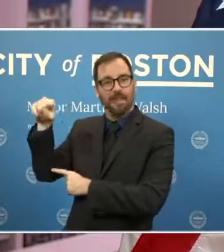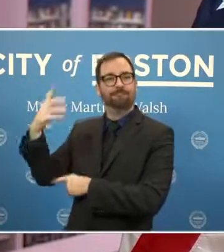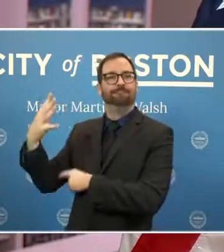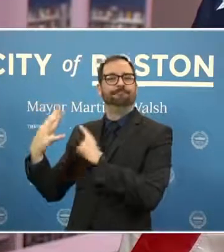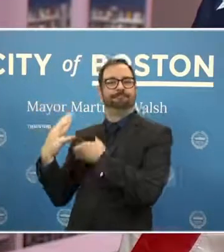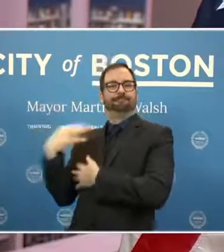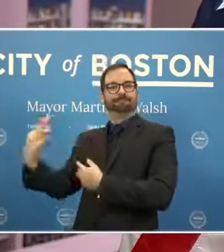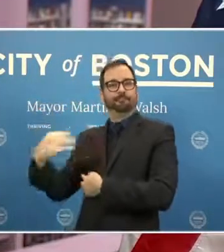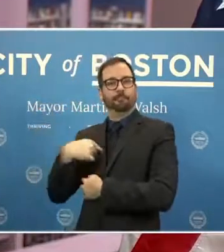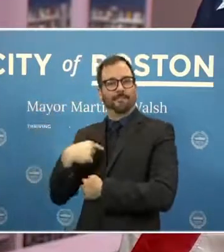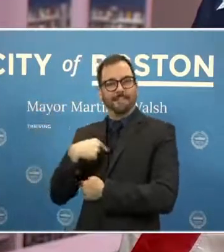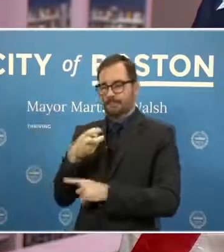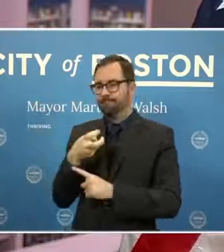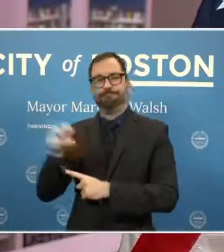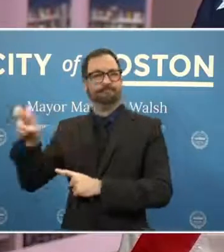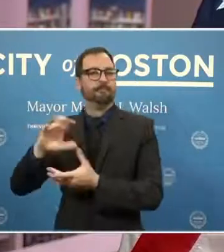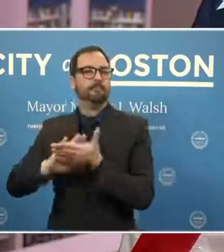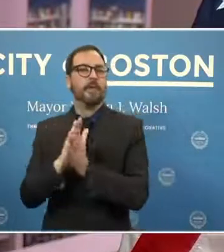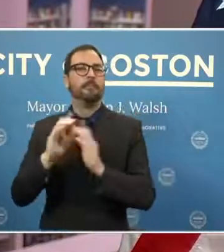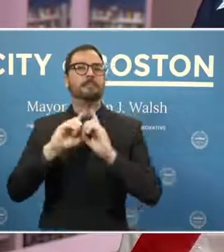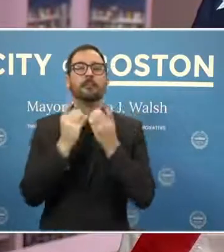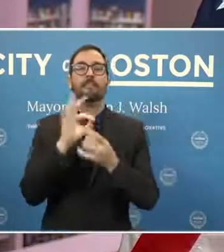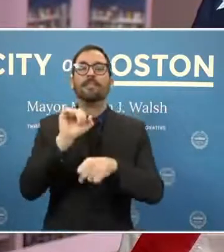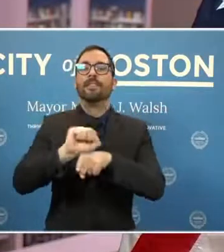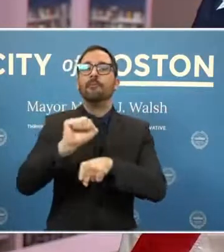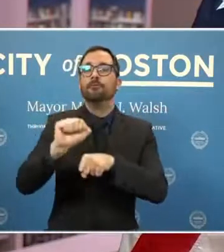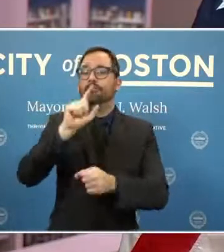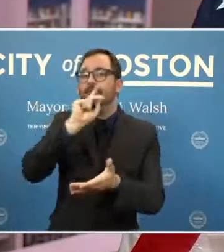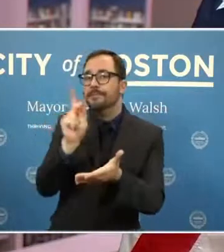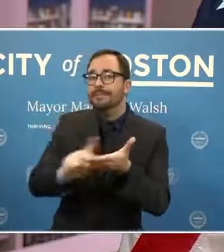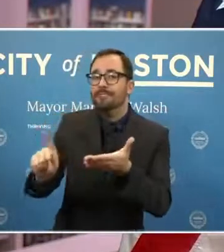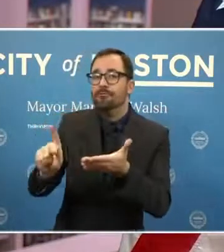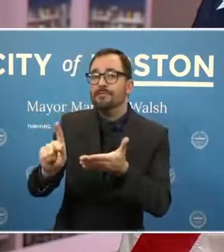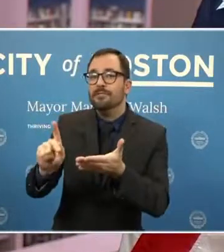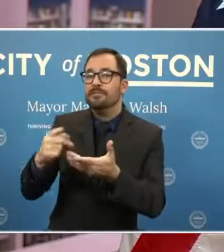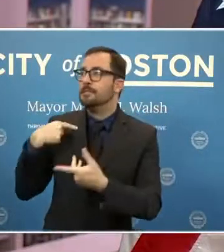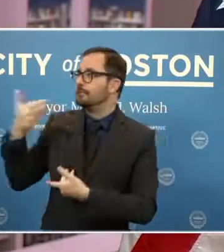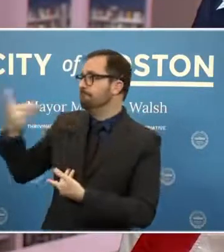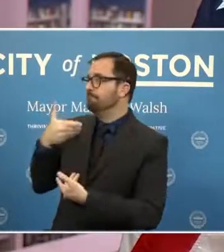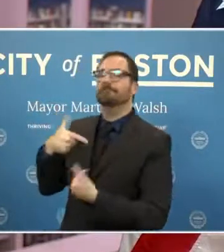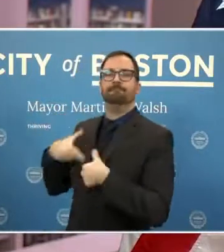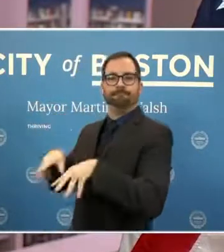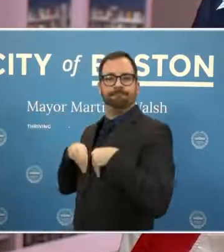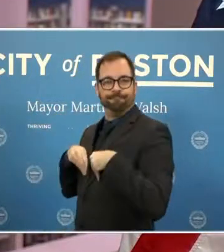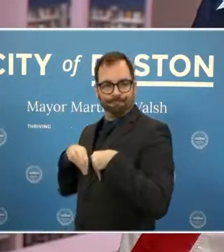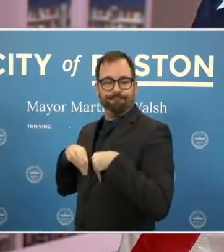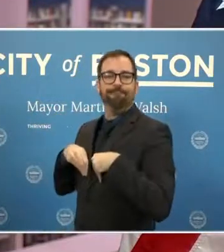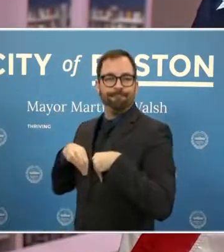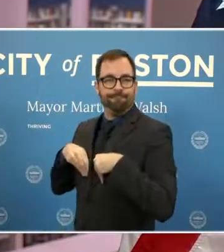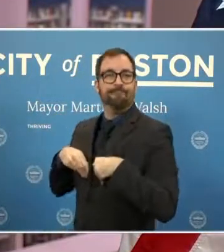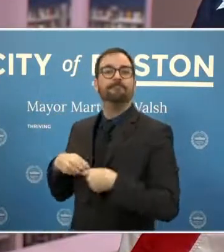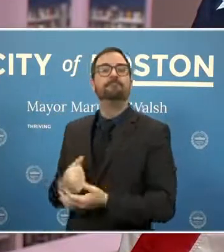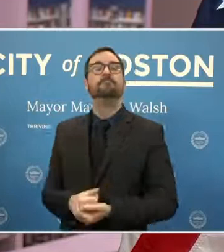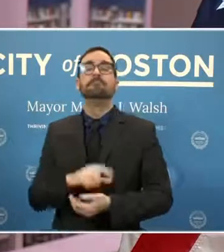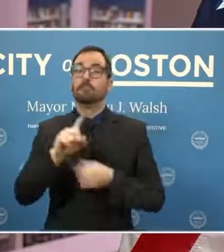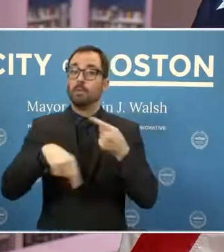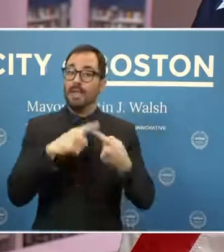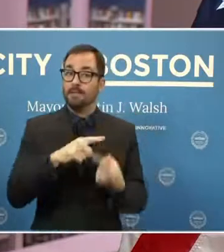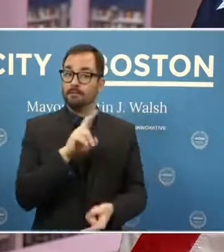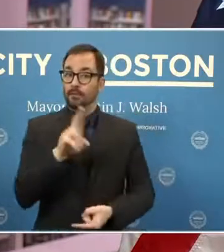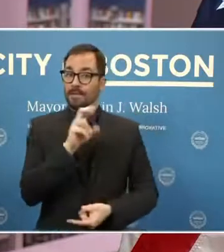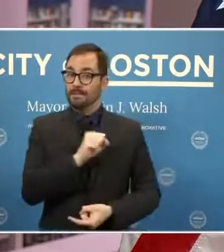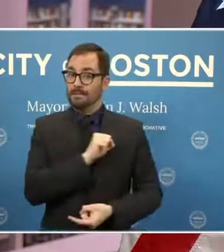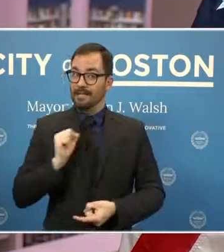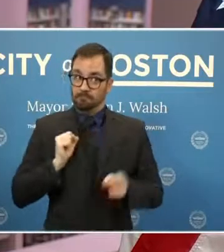If confirmed by the United States Senate, I will step down as mayor and City Council President Kim Janey will become acting mayor. I've spoken